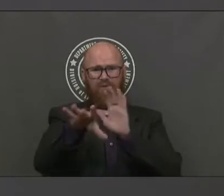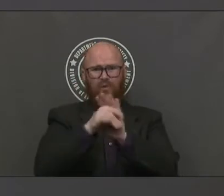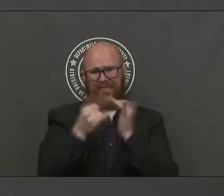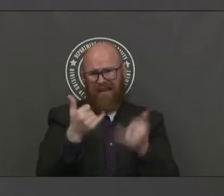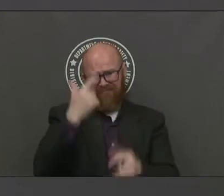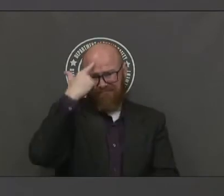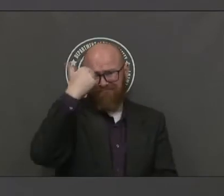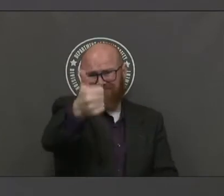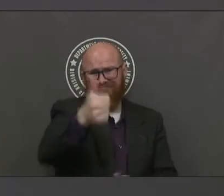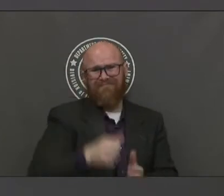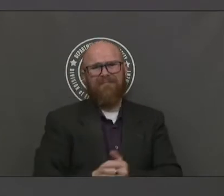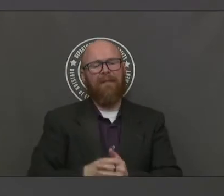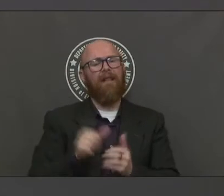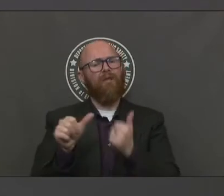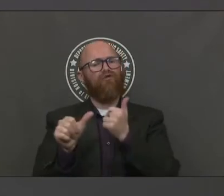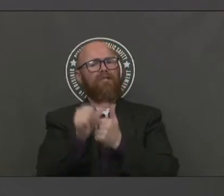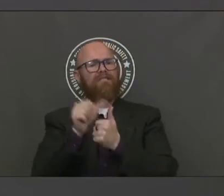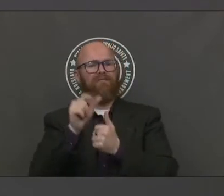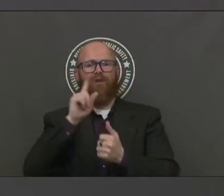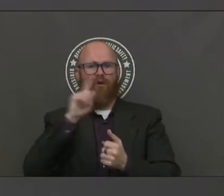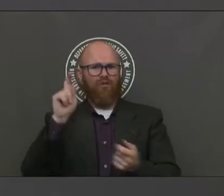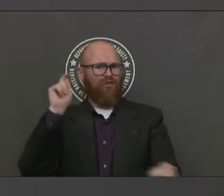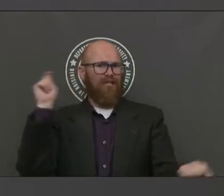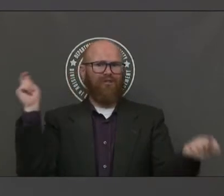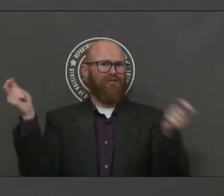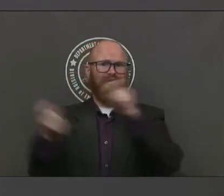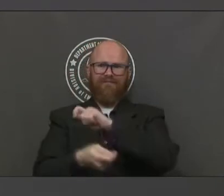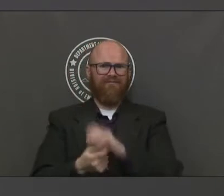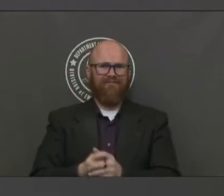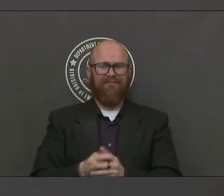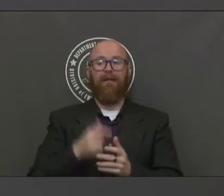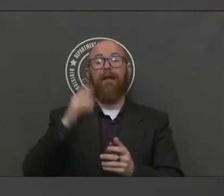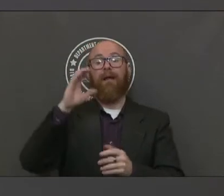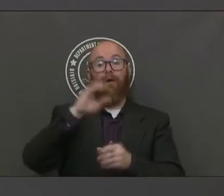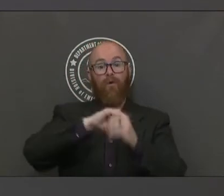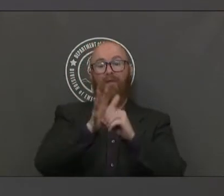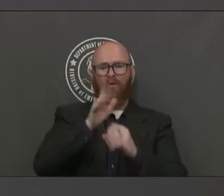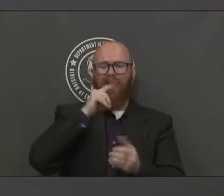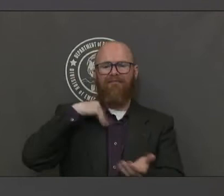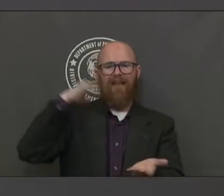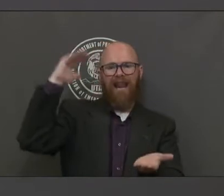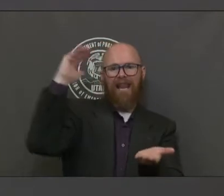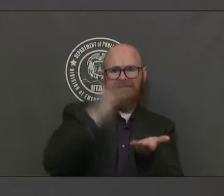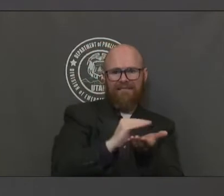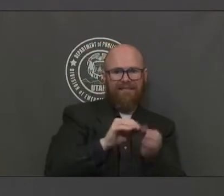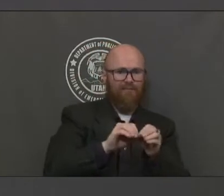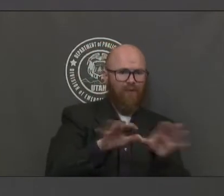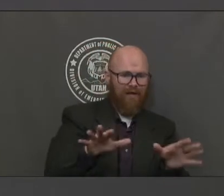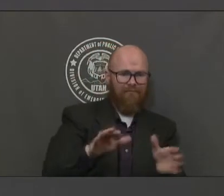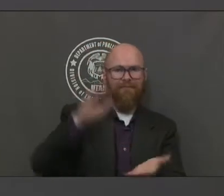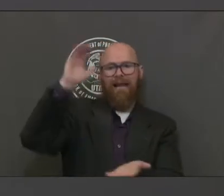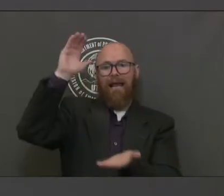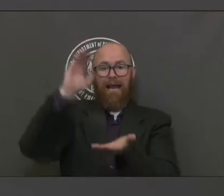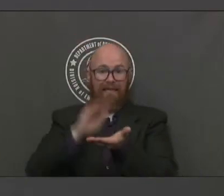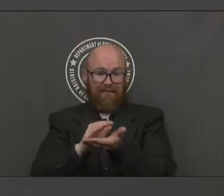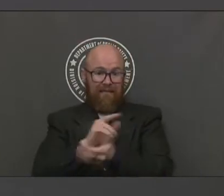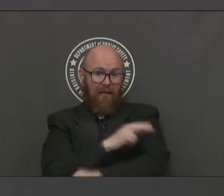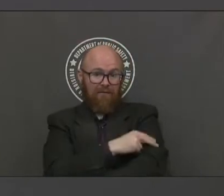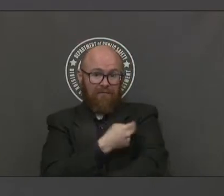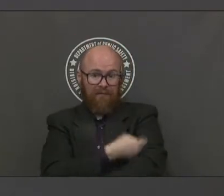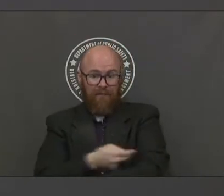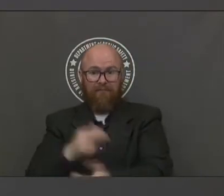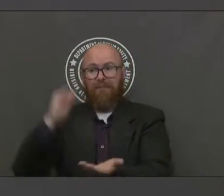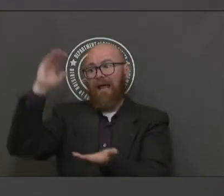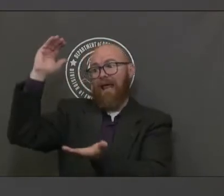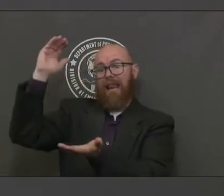risk profile is going to change, and we'll have very little spread, we'll have very little hospitalization, and very little death. And at that point, then, it's